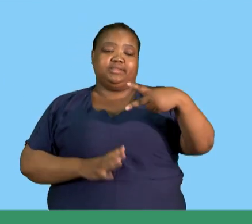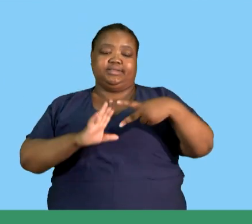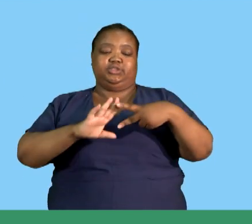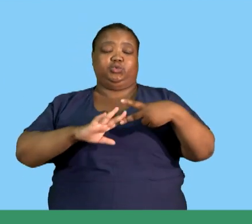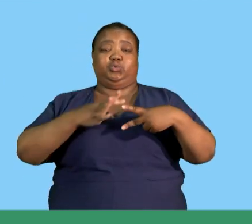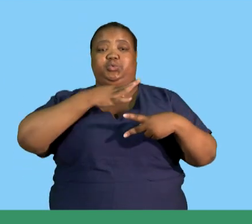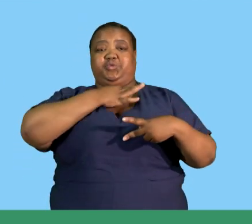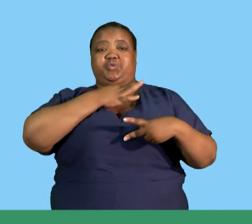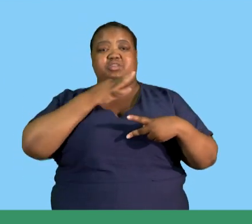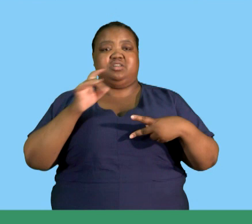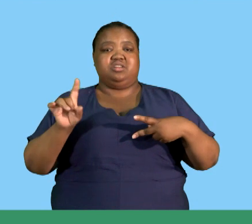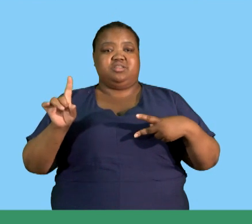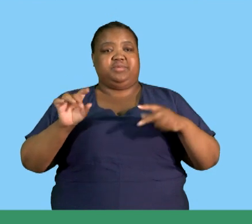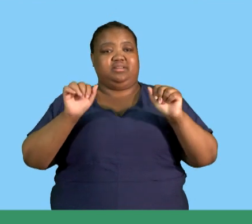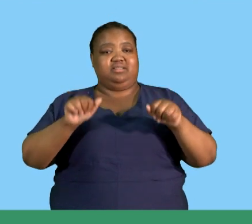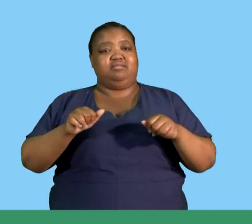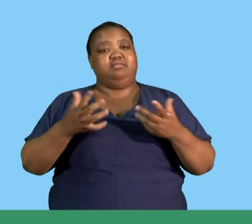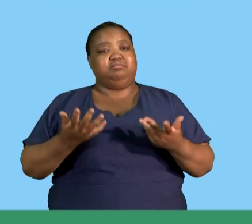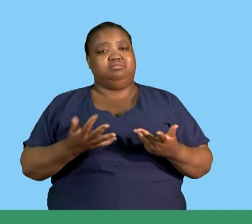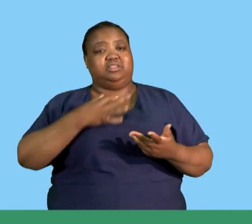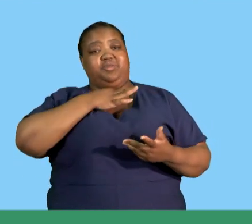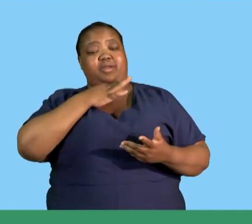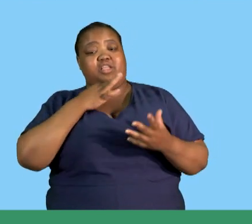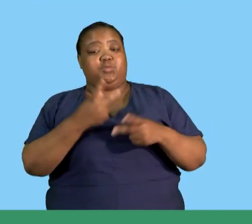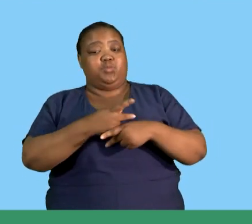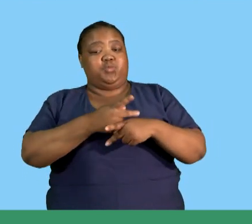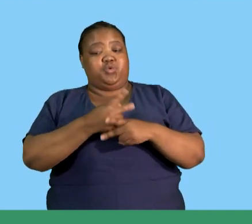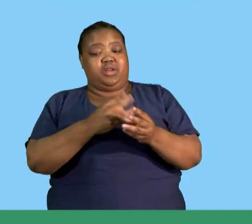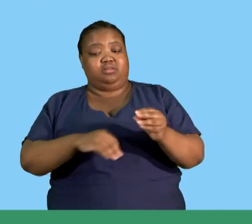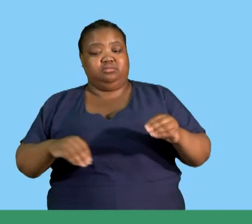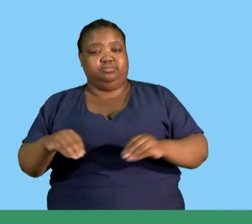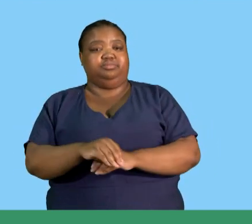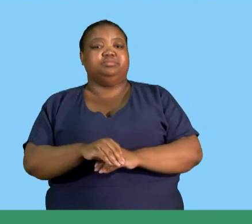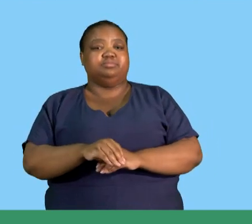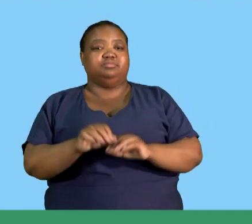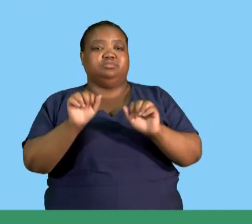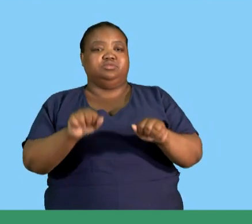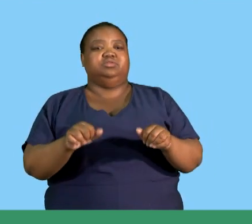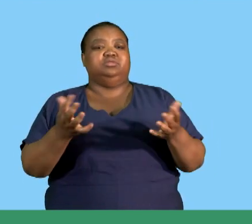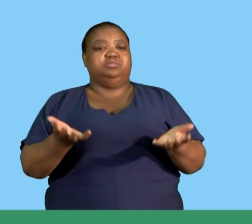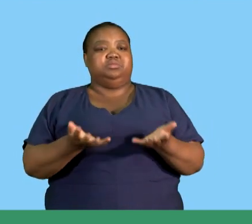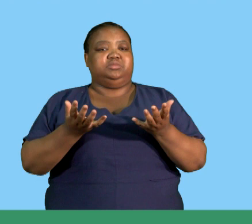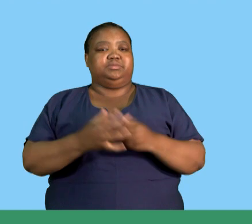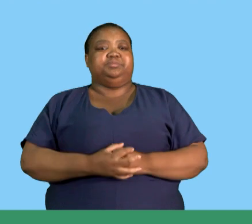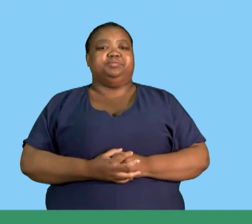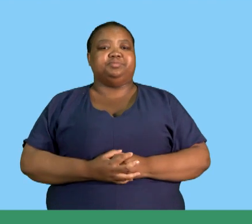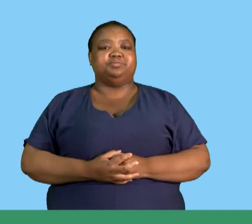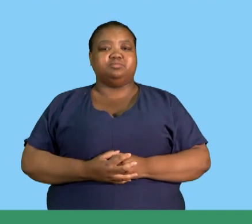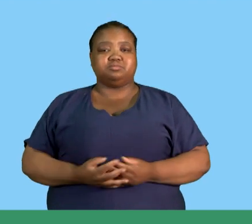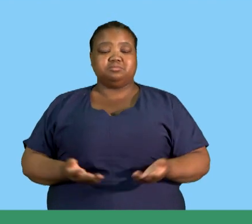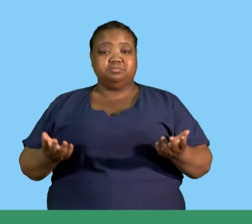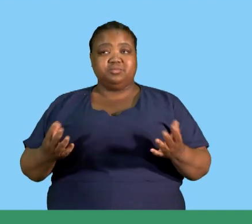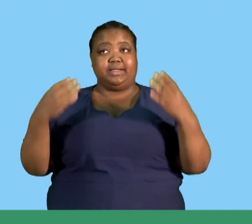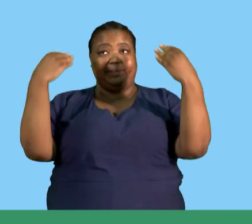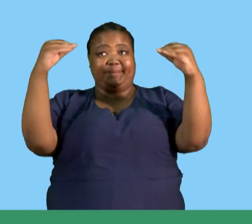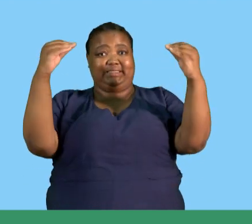said, 3 powers and 2 threats. The threat of substitutes, and then we've got the threat or barriers